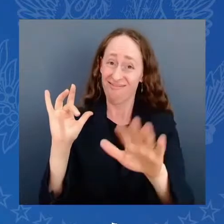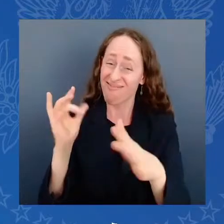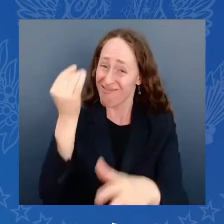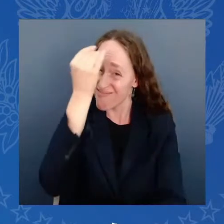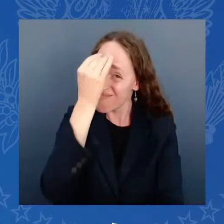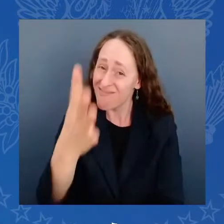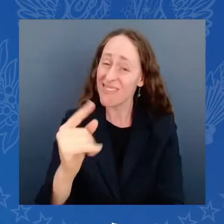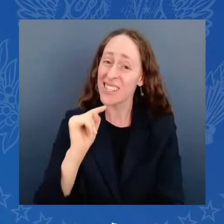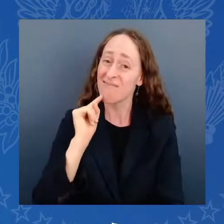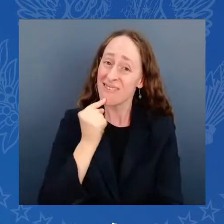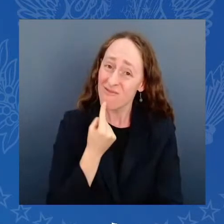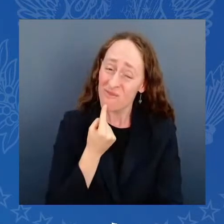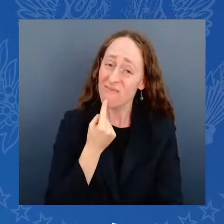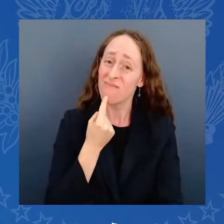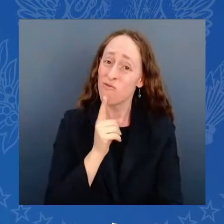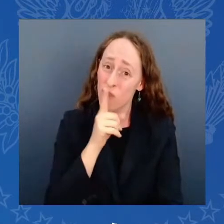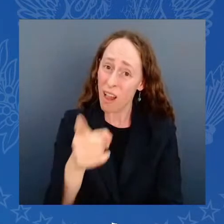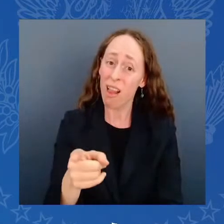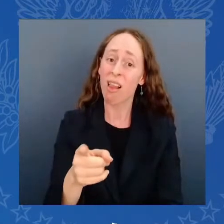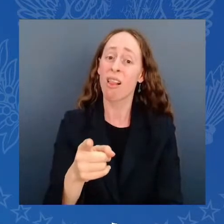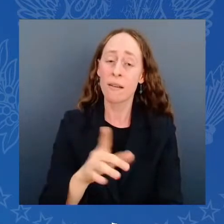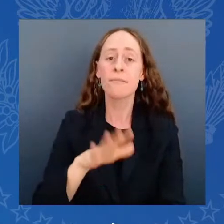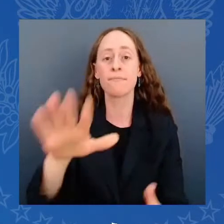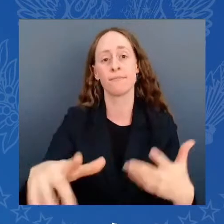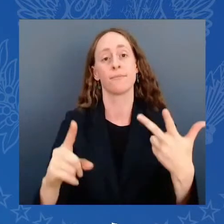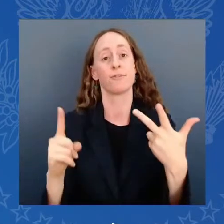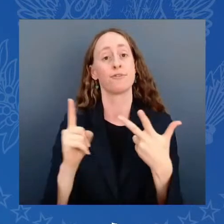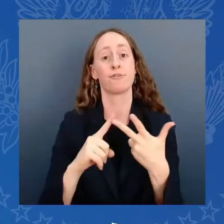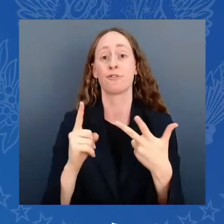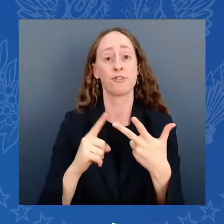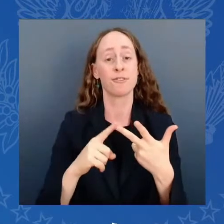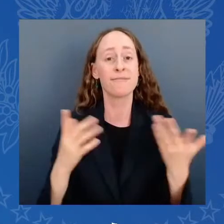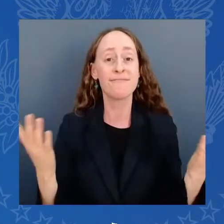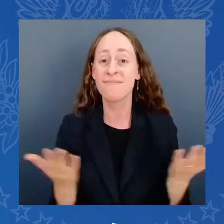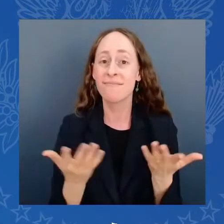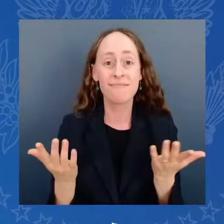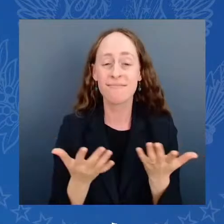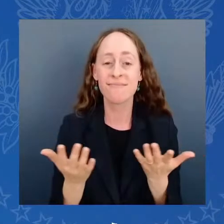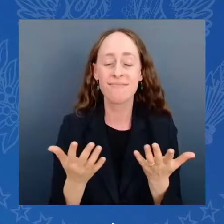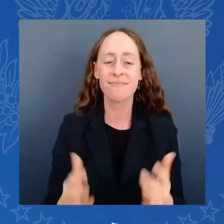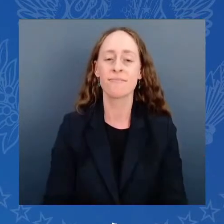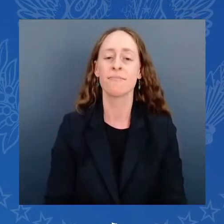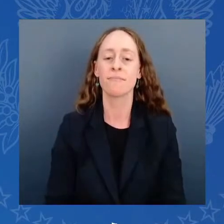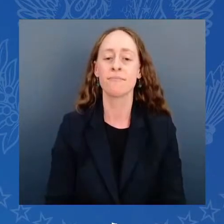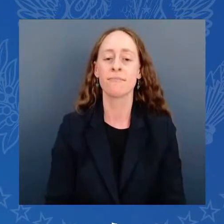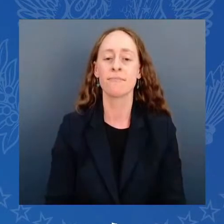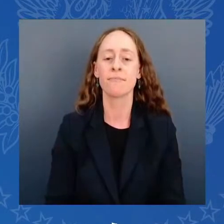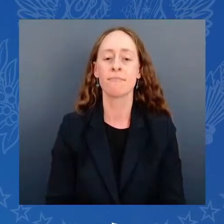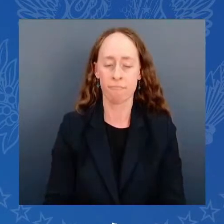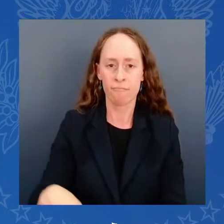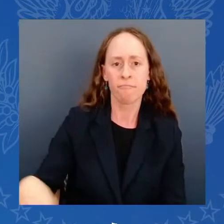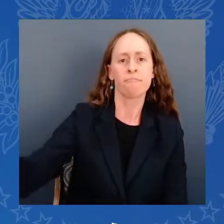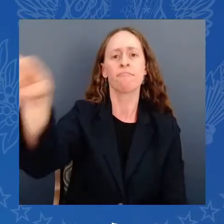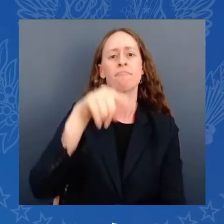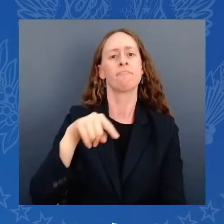Third, I'm calling for a binding code of conduct for the Supreme Court.